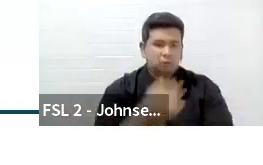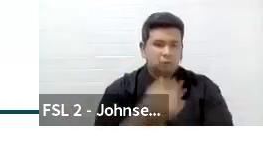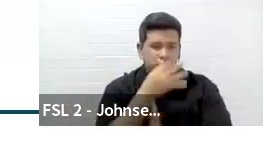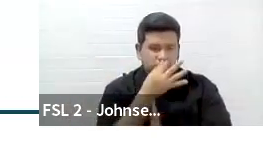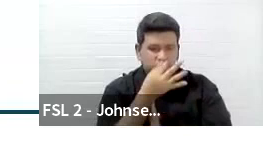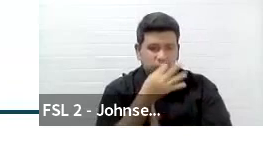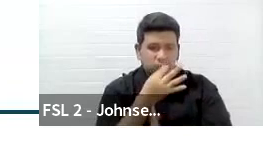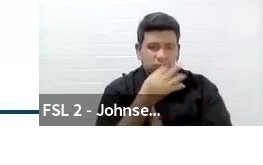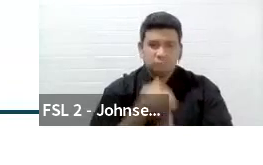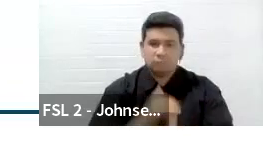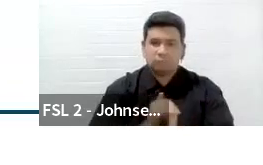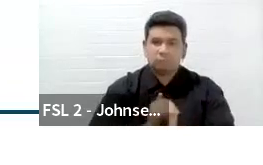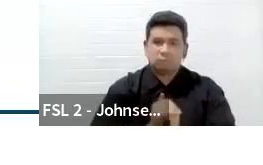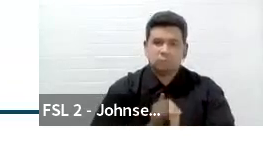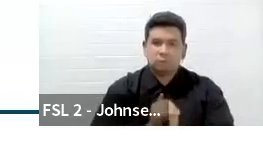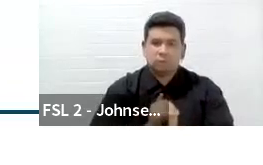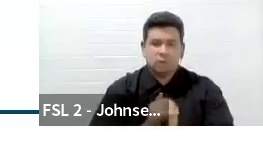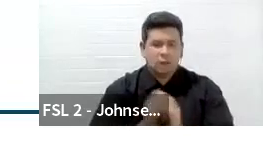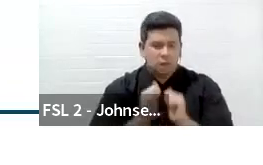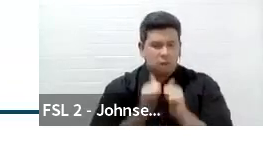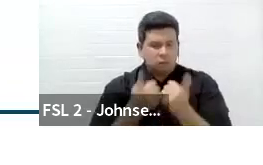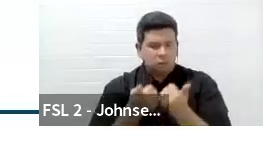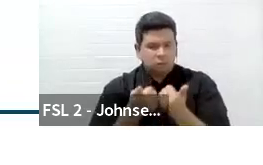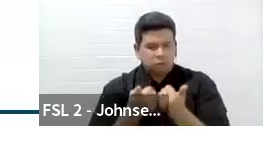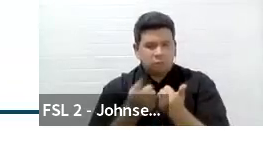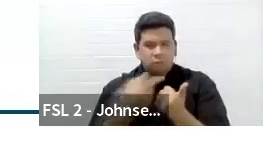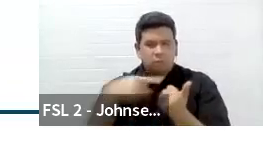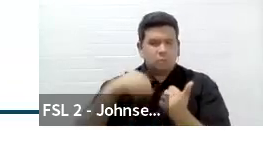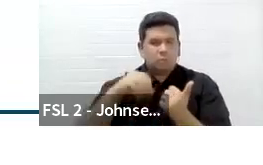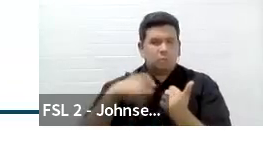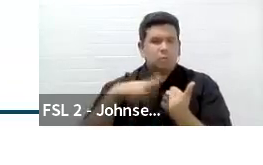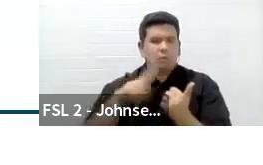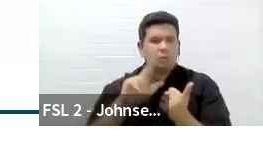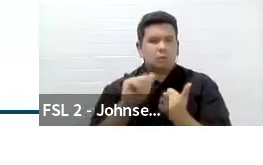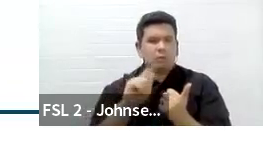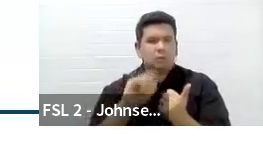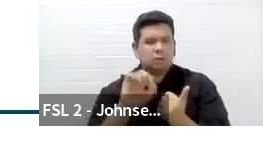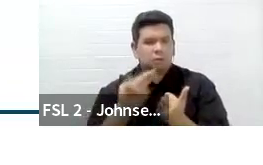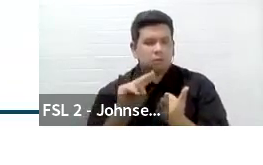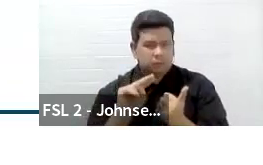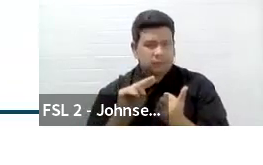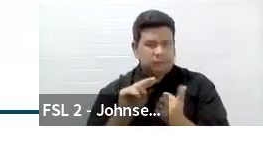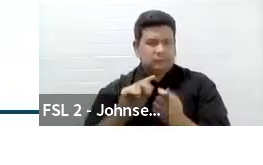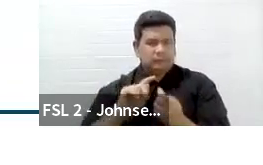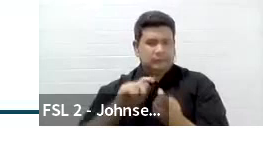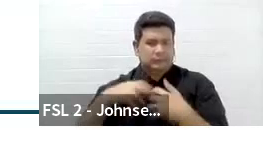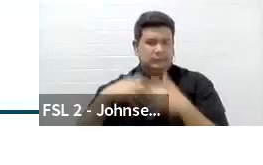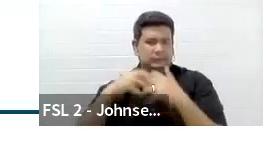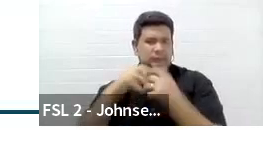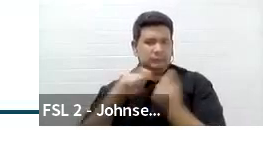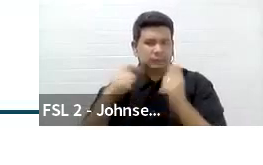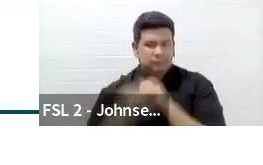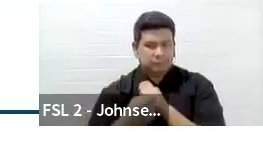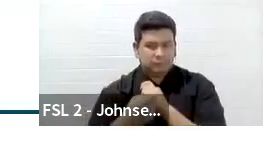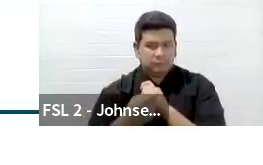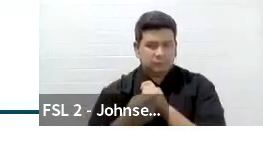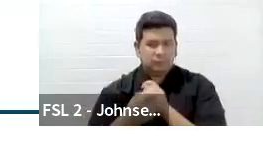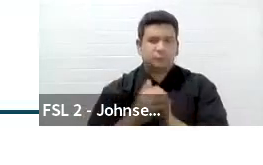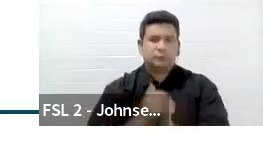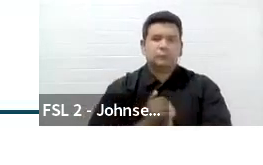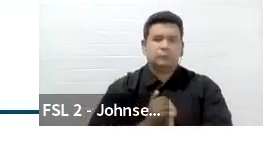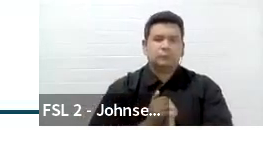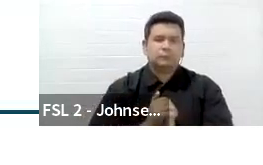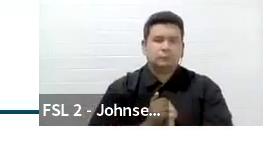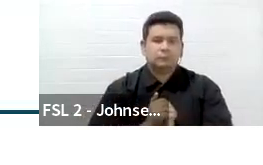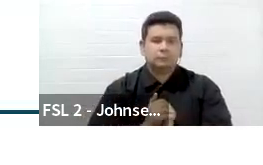will this population structure change in the future will also depend on the future trend in births and death